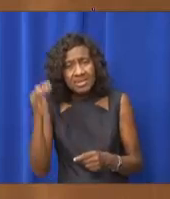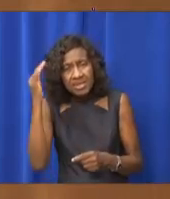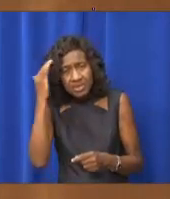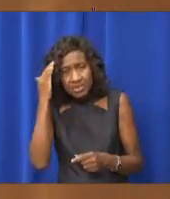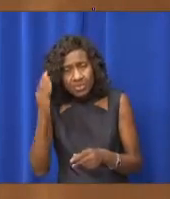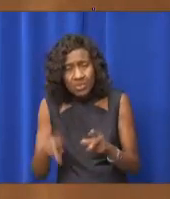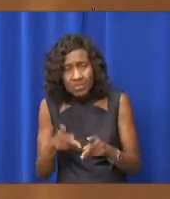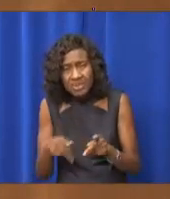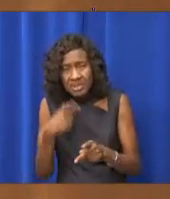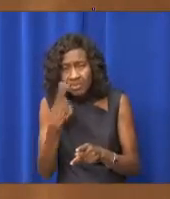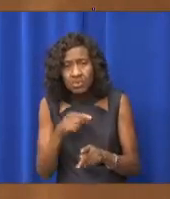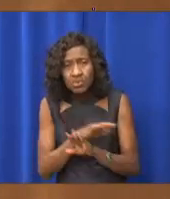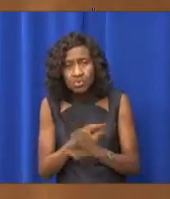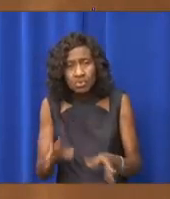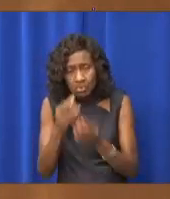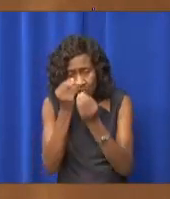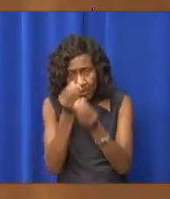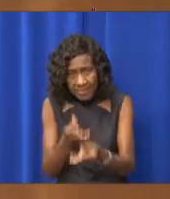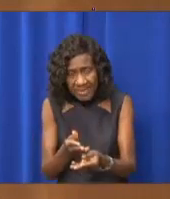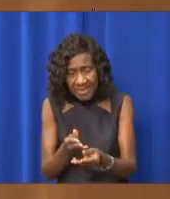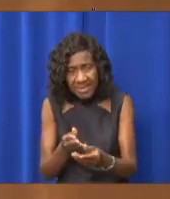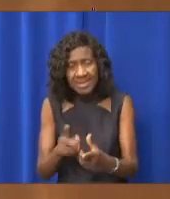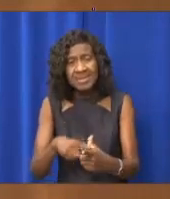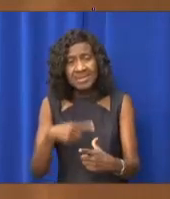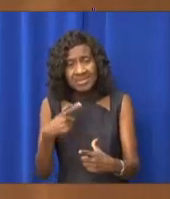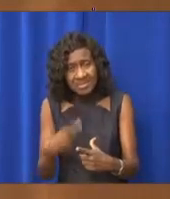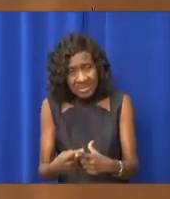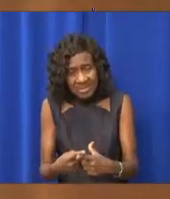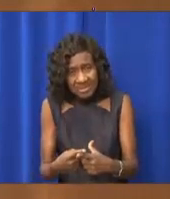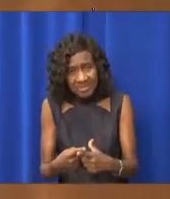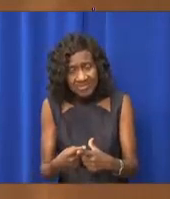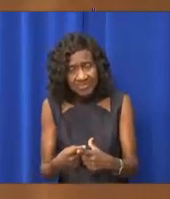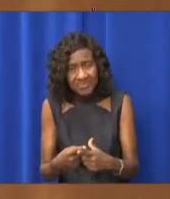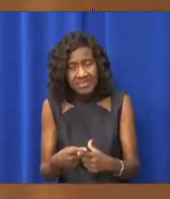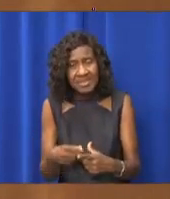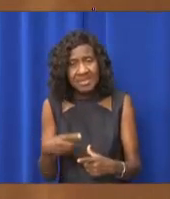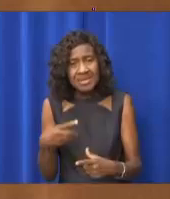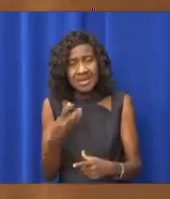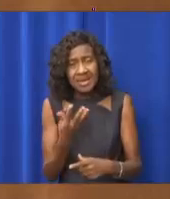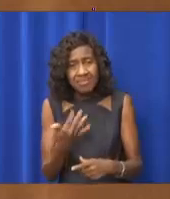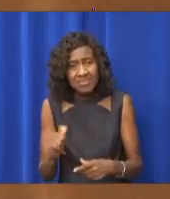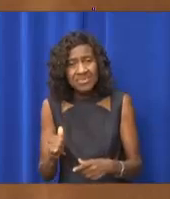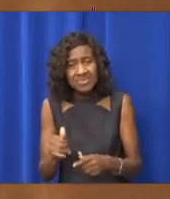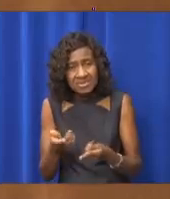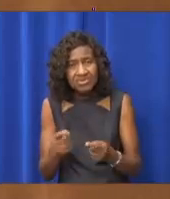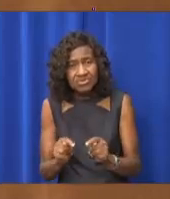to remedy that situation. I think it's far more likely that this, as I mentioned earlier, the disease